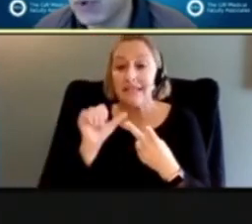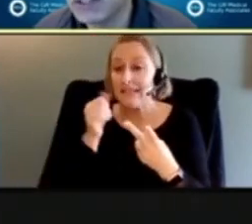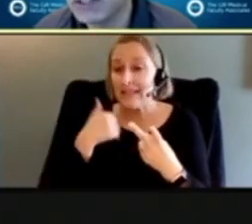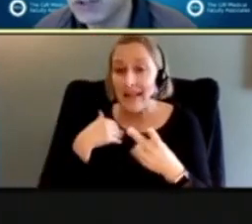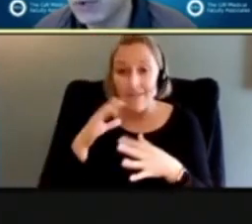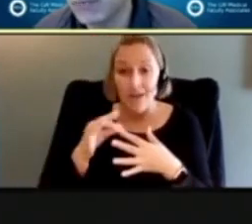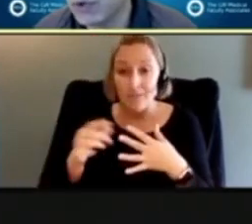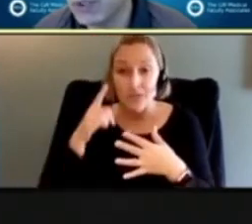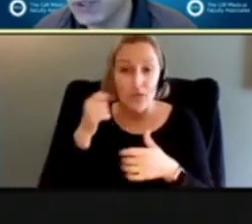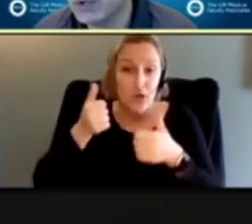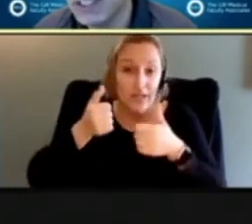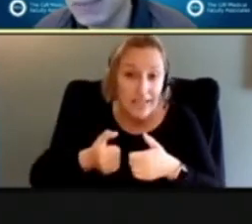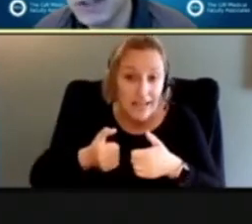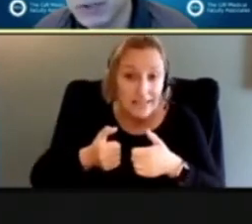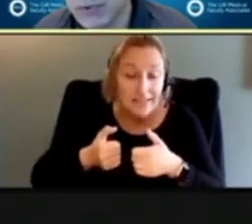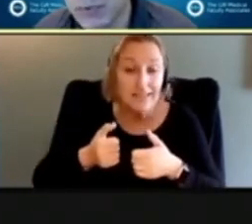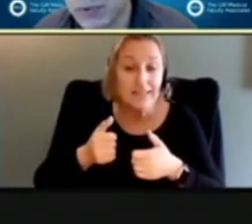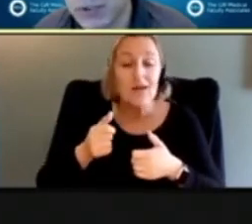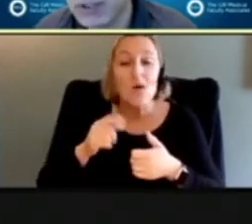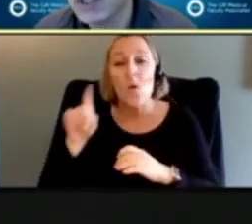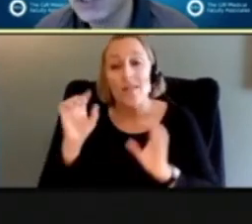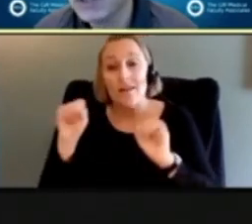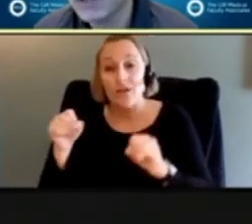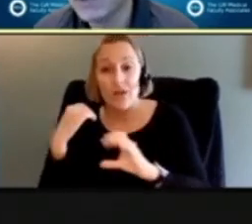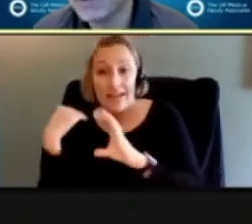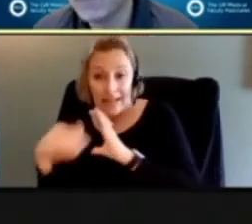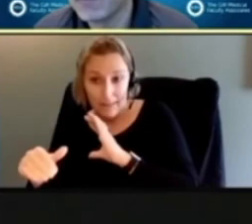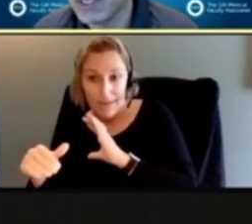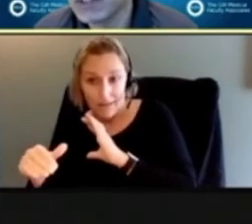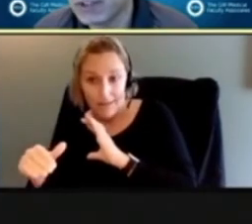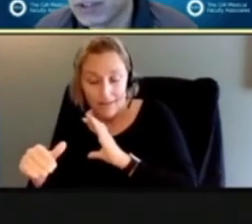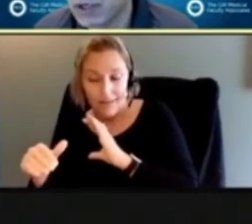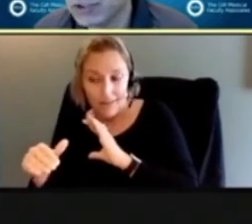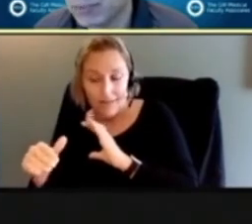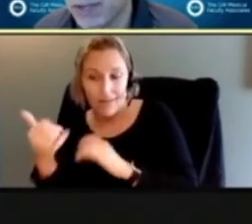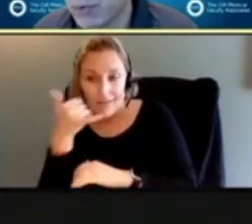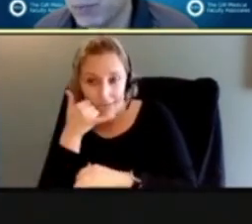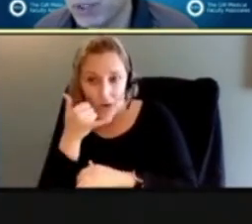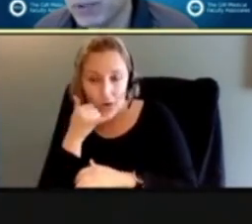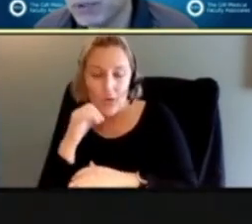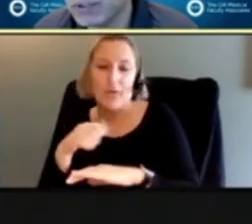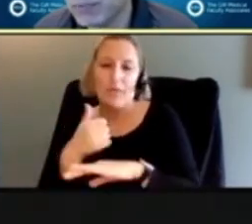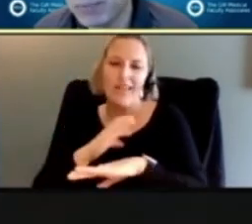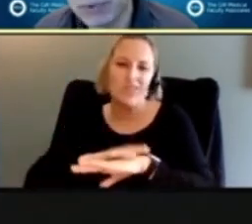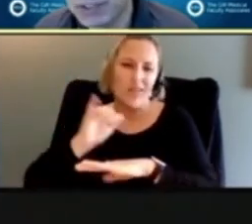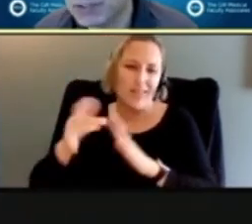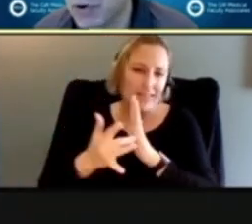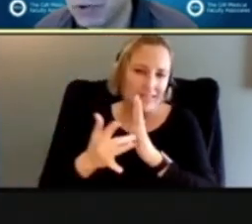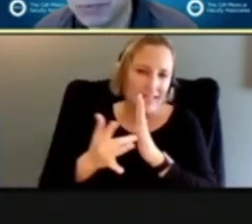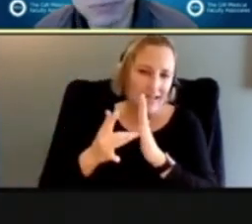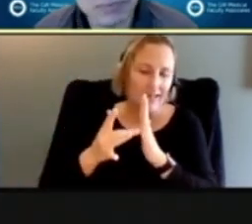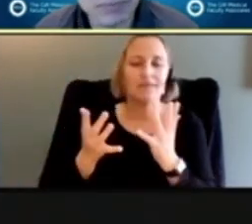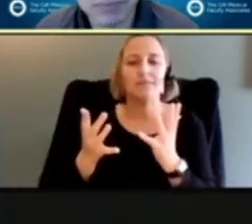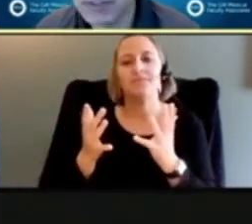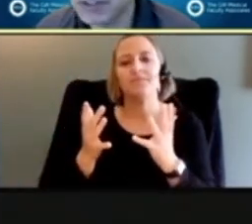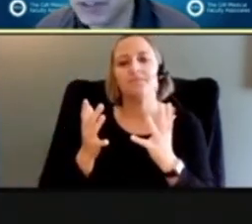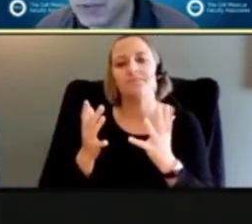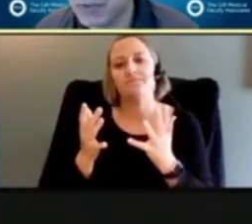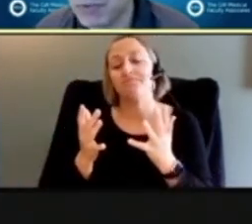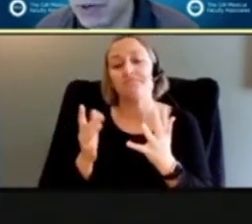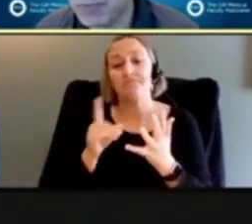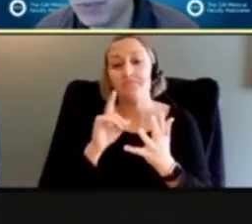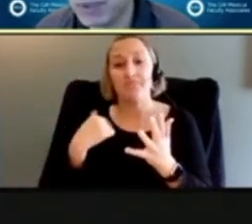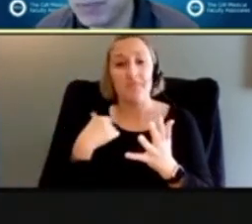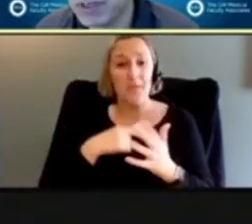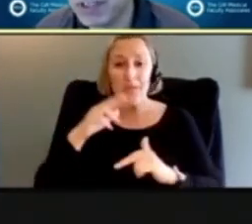where we could directly text to a phone. We could only email to a phone. Based on the technology platform we had built. And we built this all basically